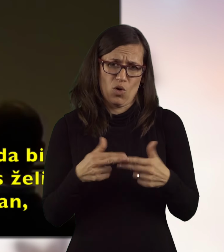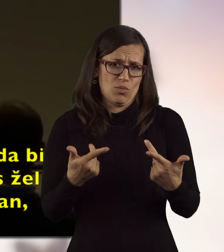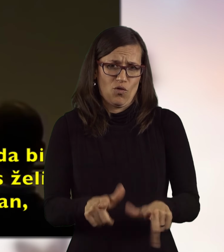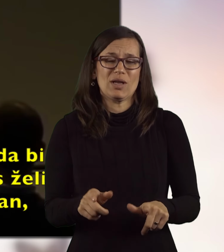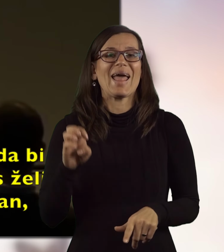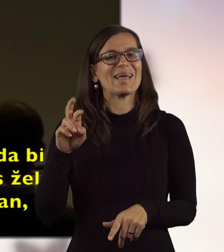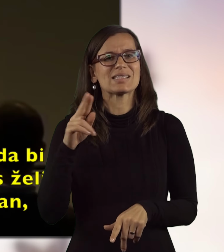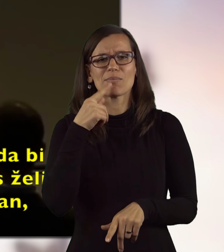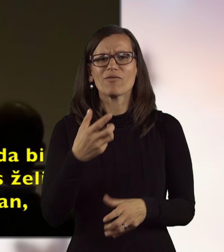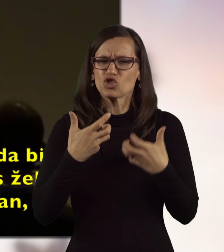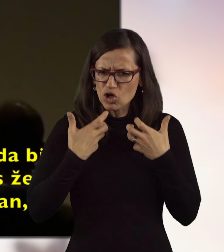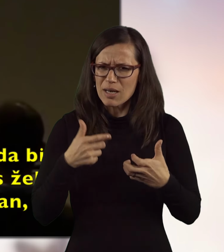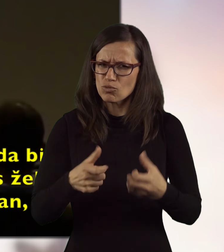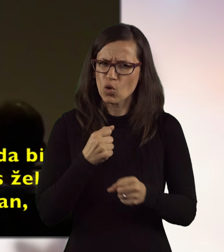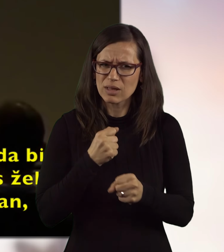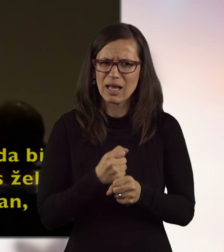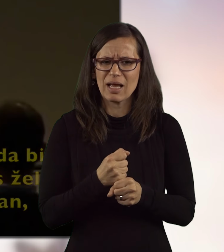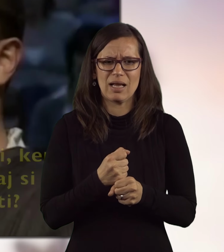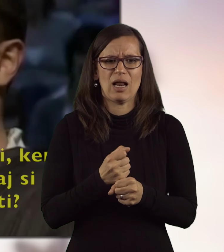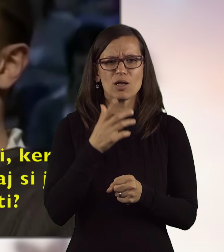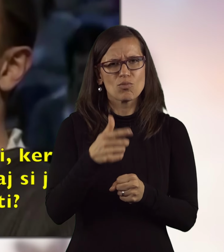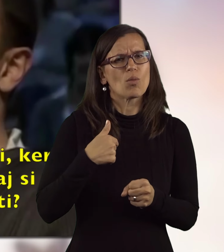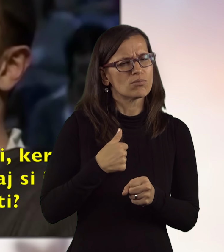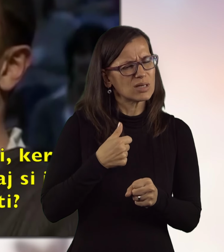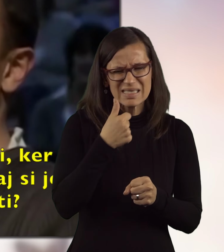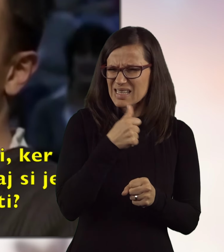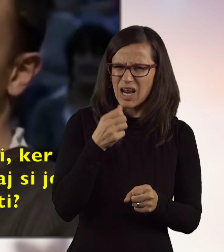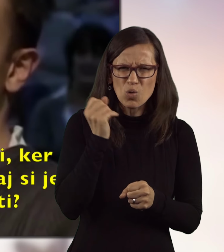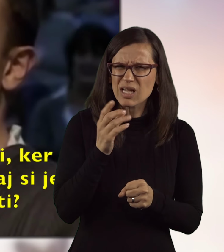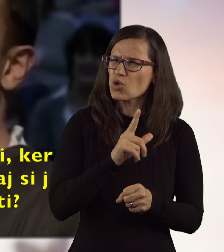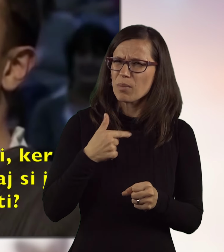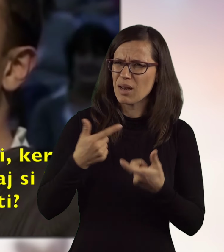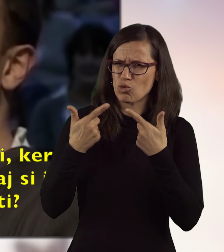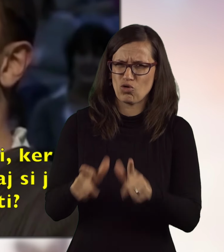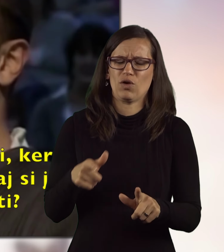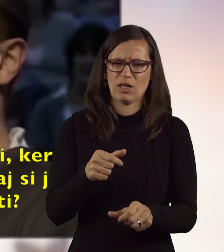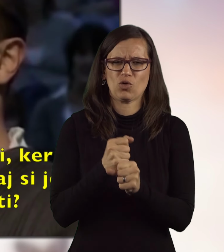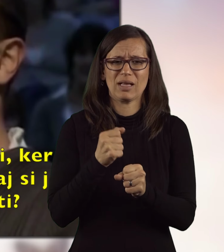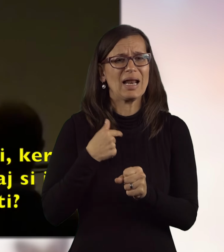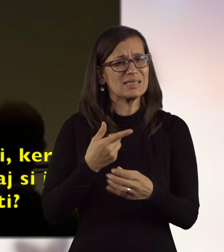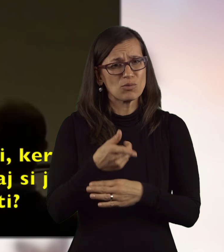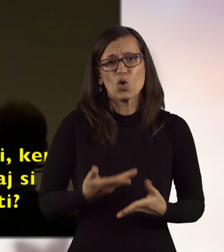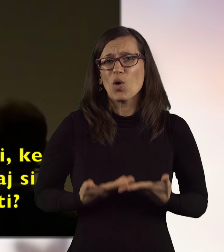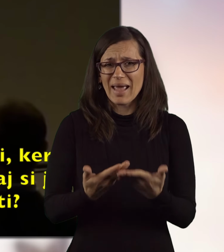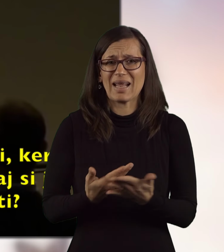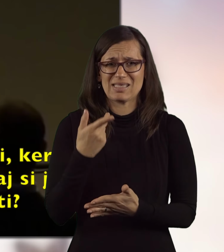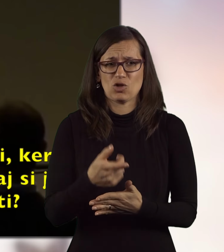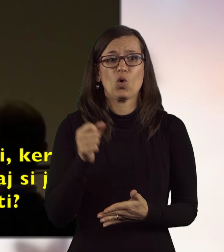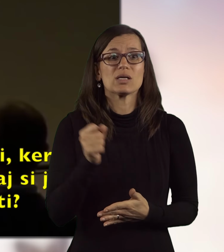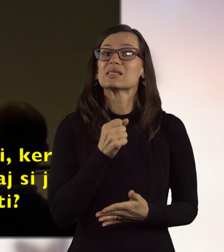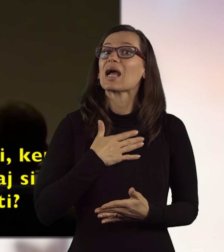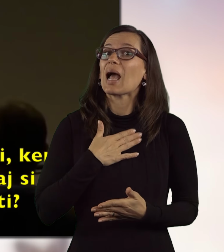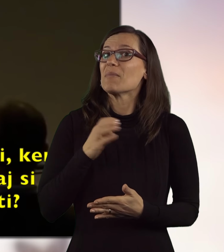said, I really want to do this, and I will hound you every day until you allow me to do it, because it's something that I was born to do. Now, why would Esther